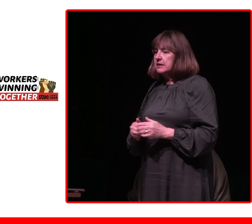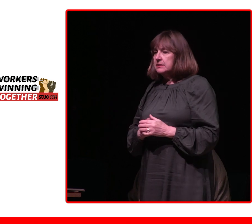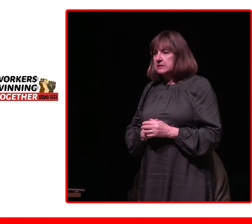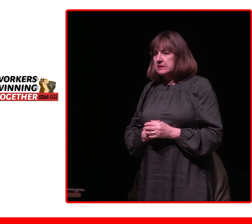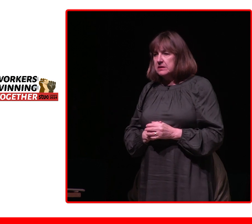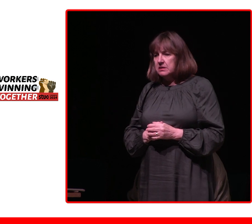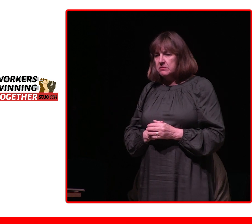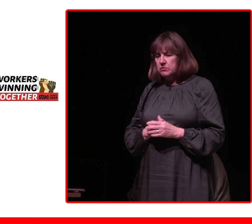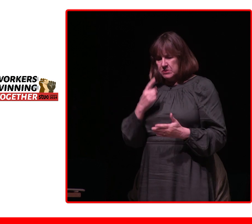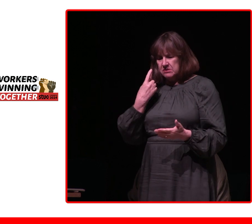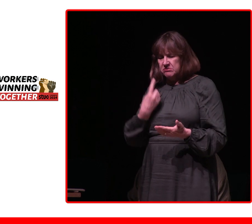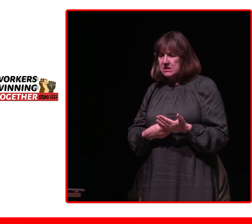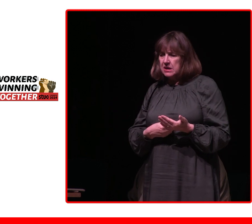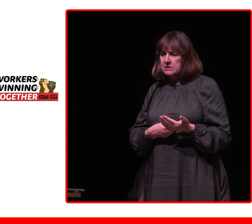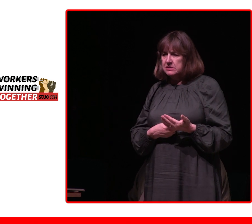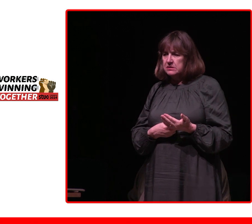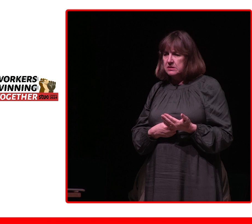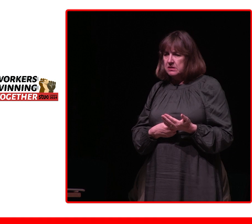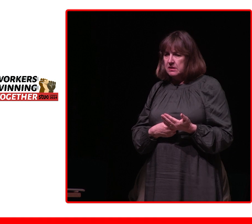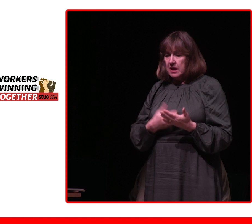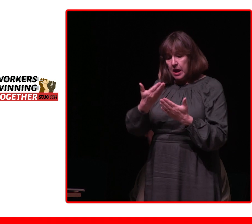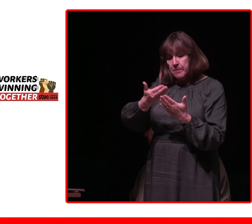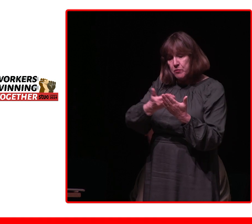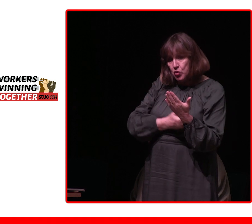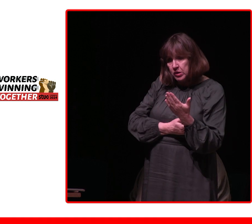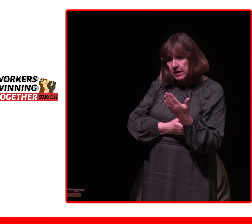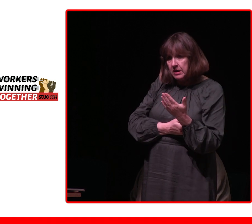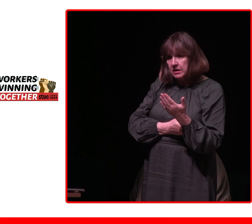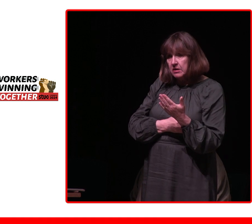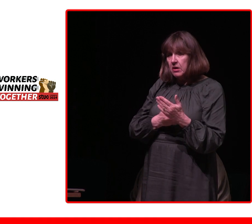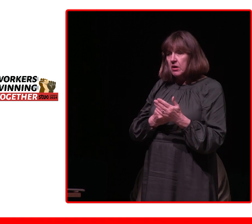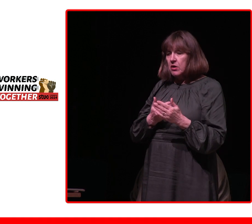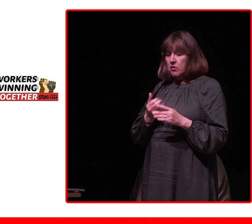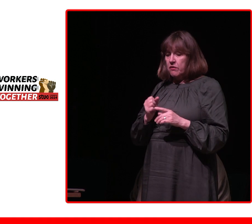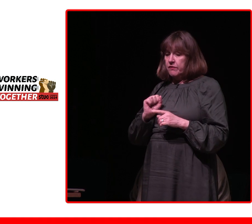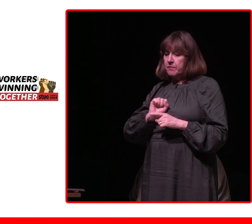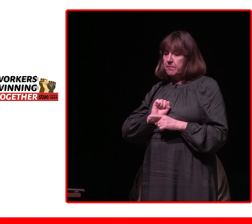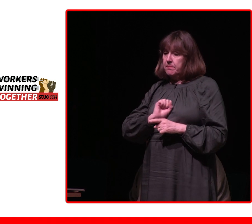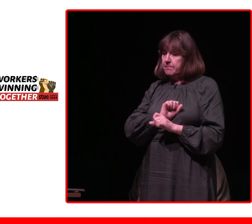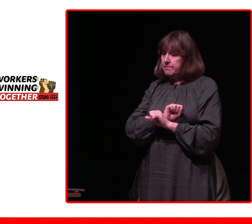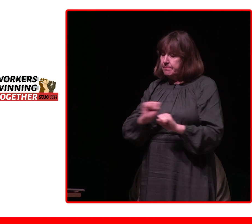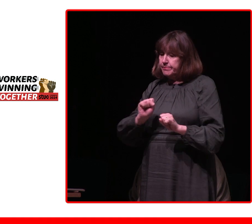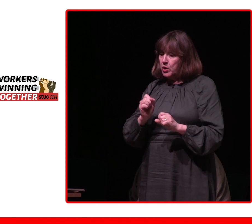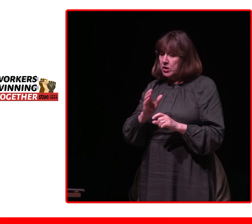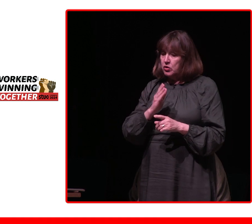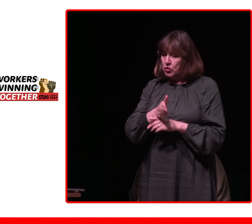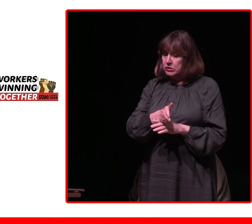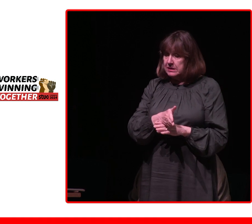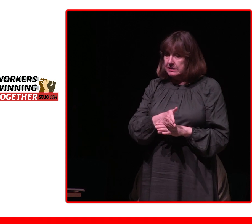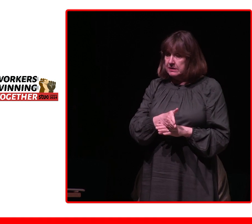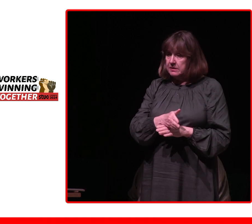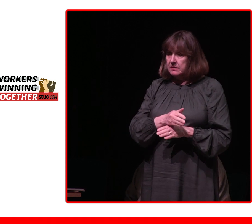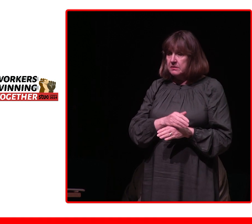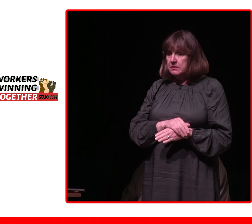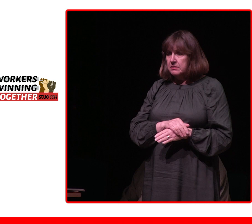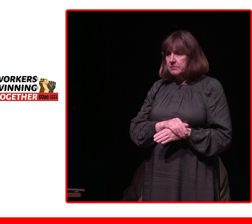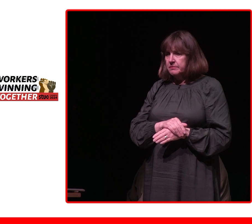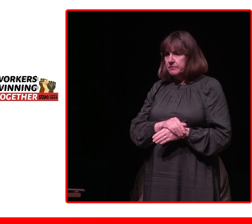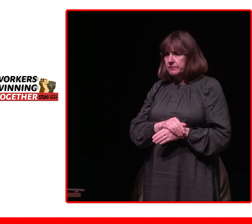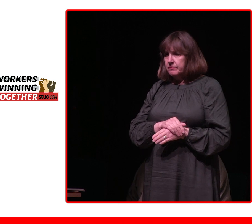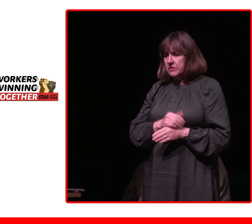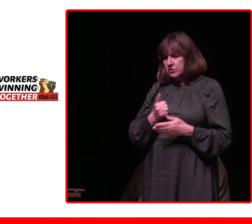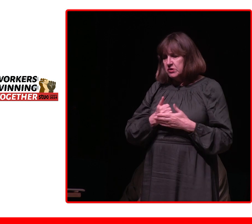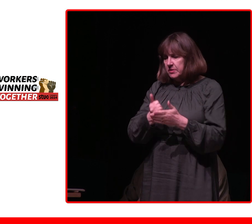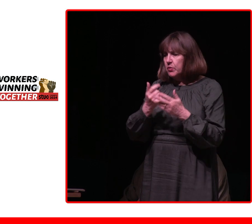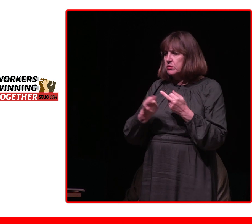we concluded that a programme of boycott, divest and sanctioning in support of previous